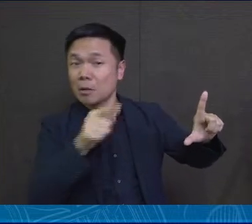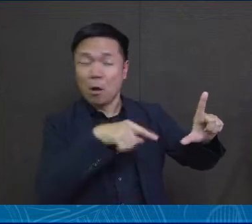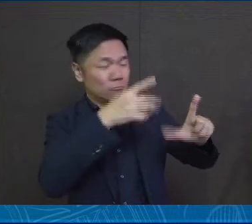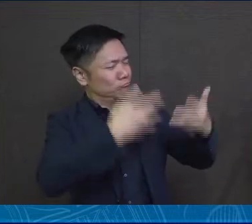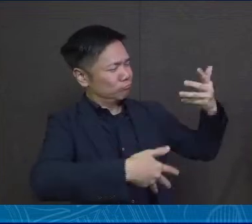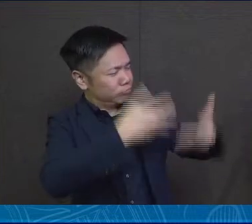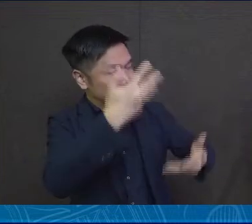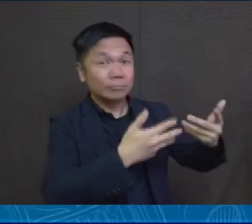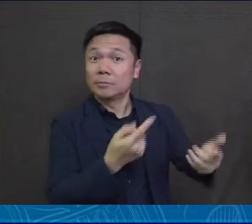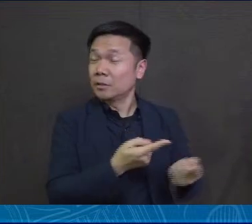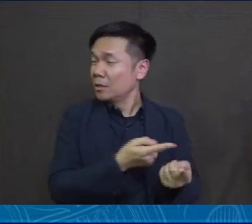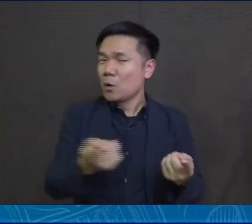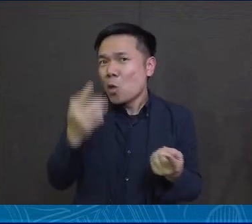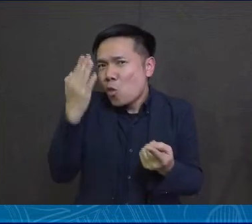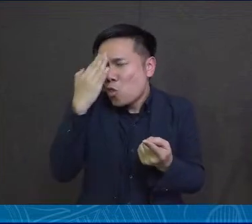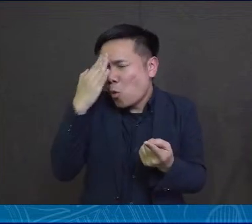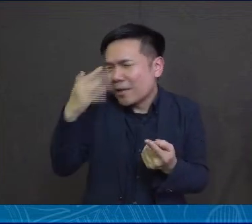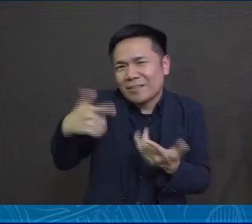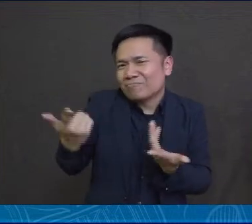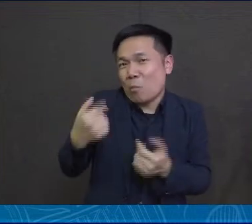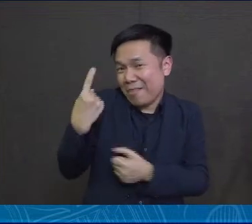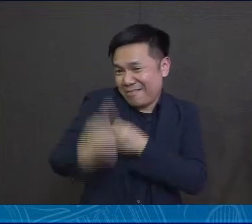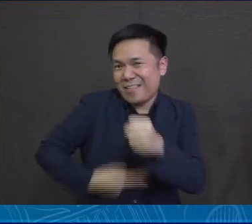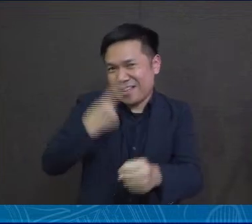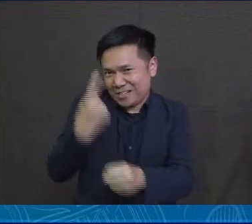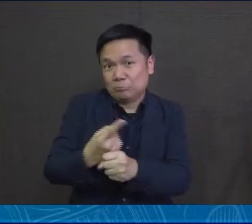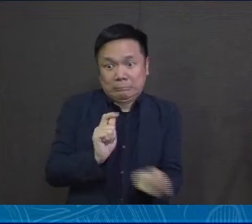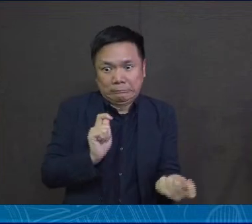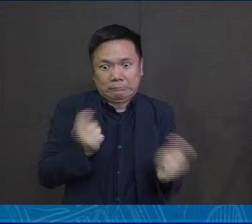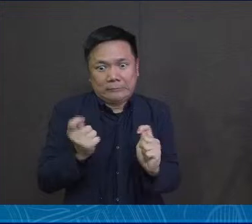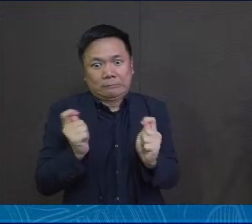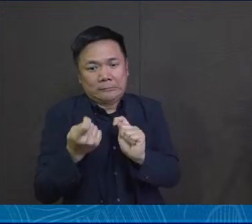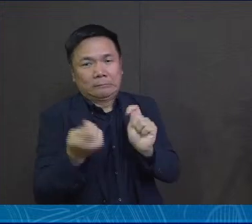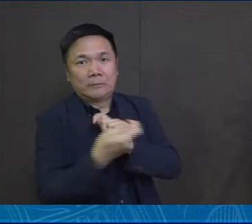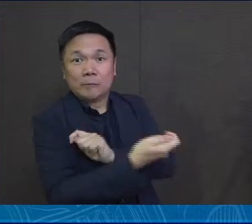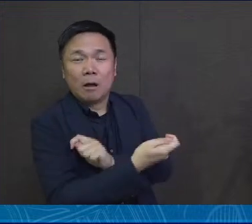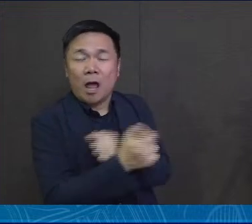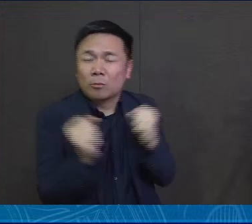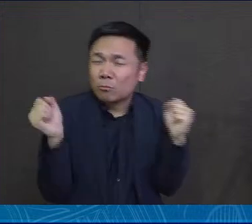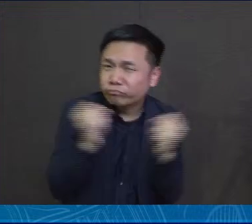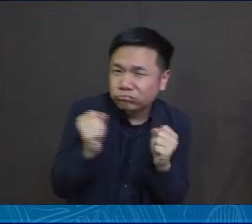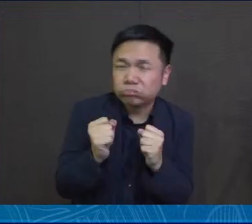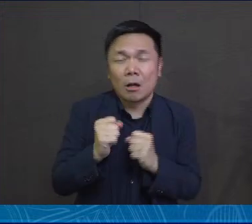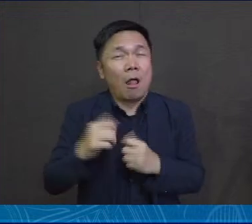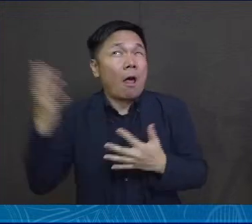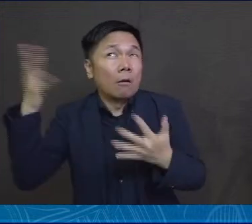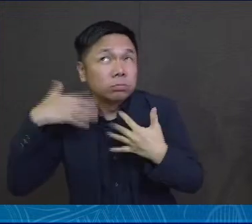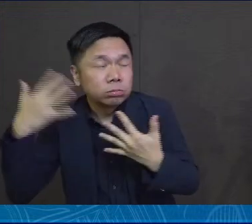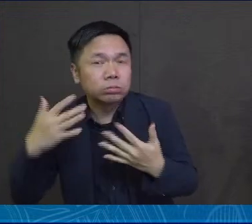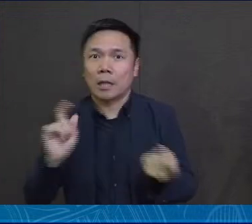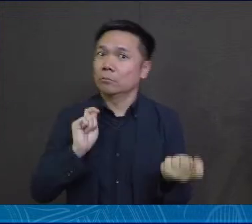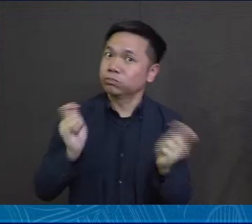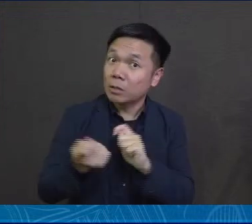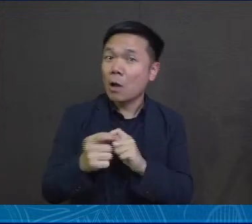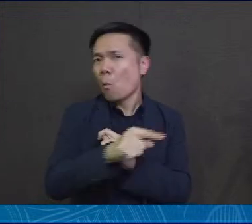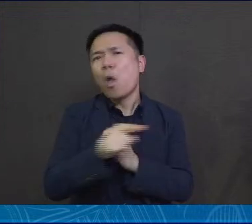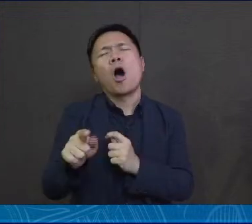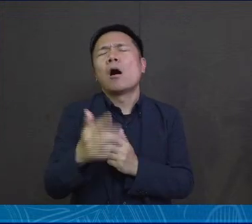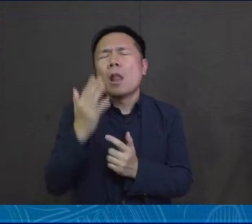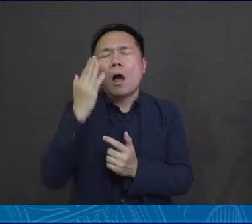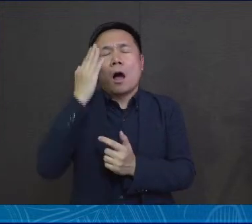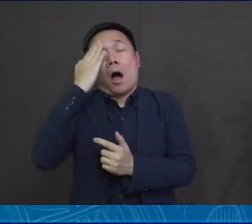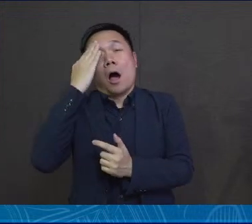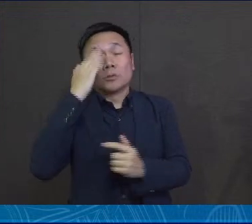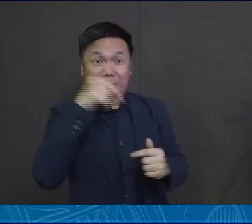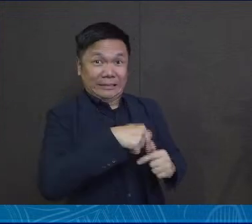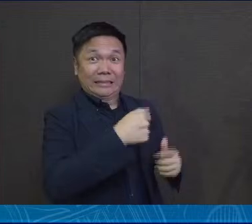the outlook of the season looks like for Australia, it allowed our states and territories and local governments to prepare better. So that data was really,